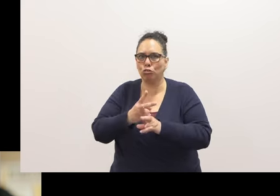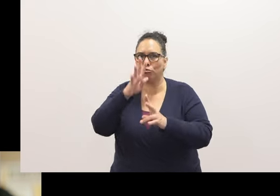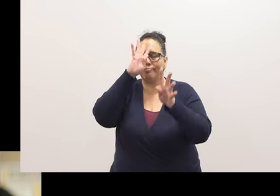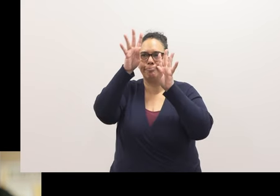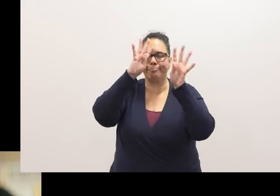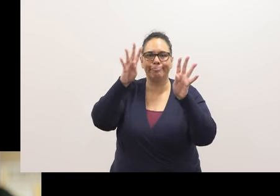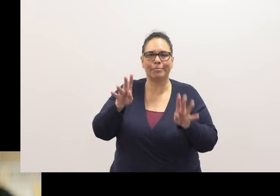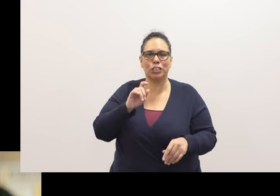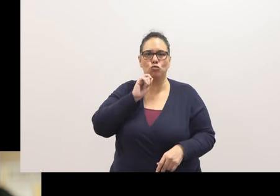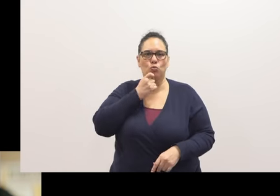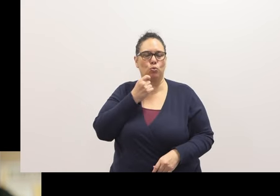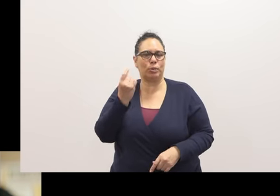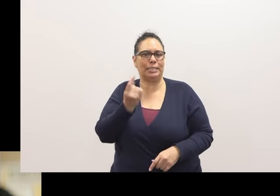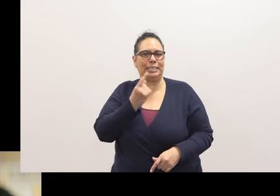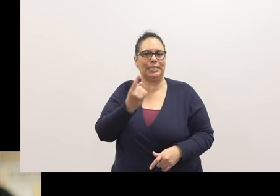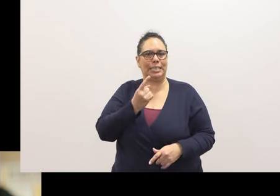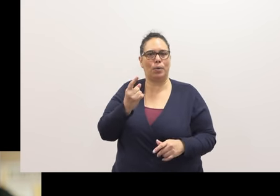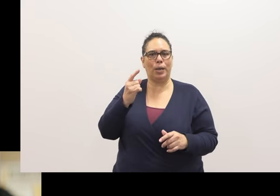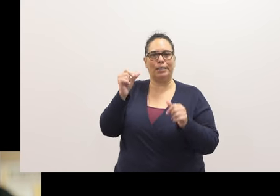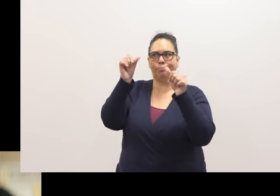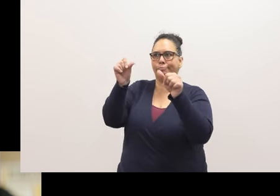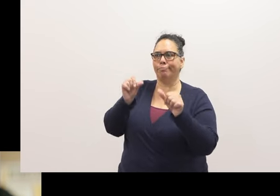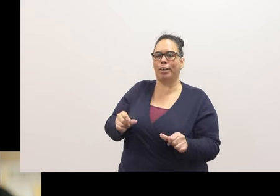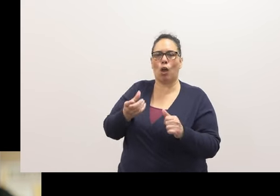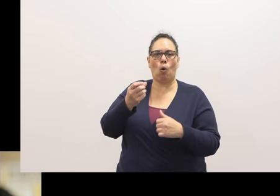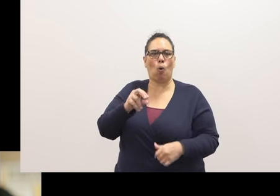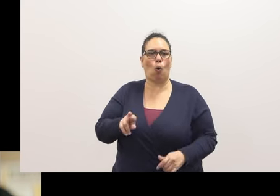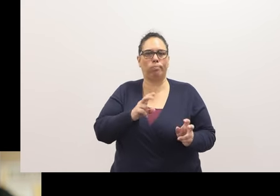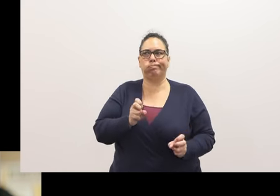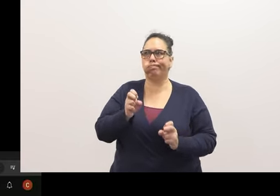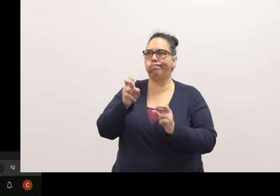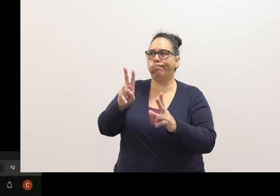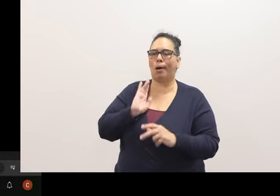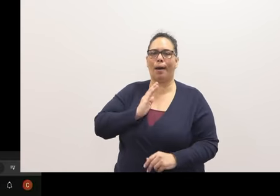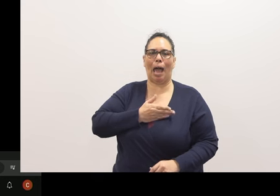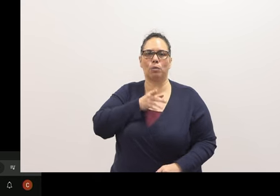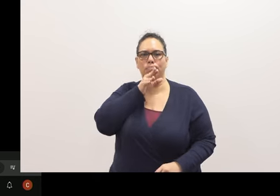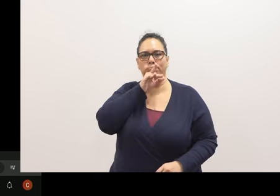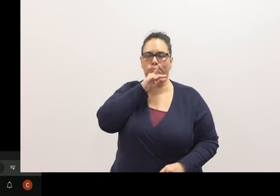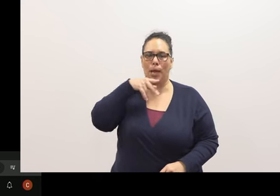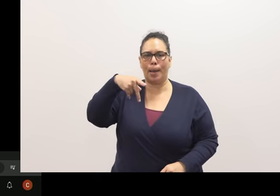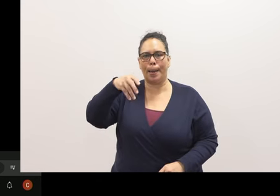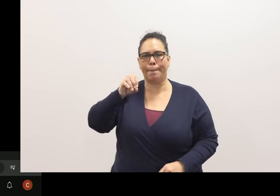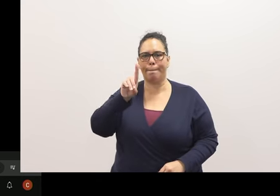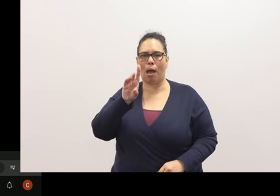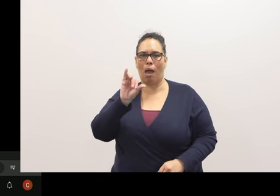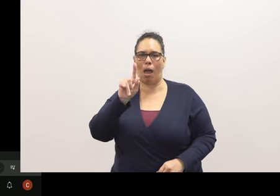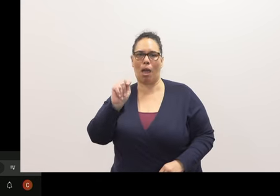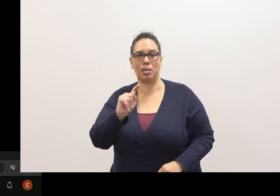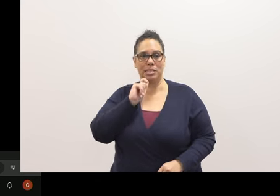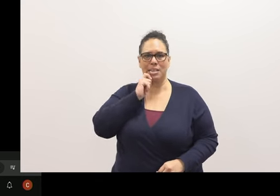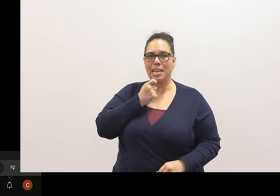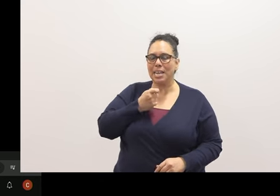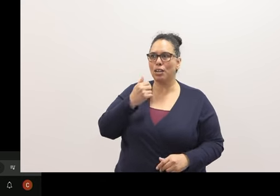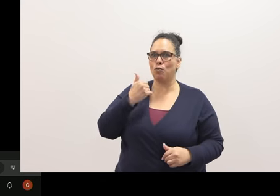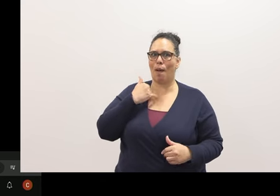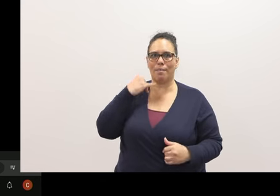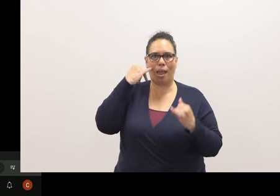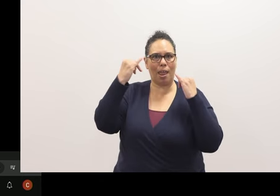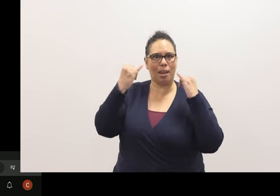cool when something gets posted or a podcast gets posted and you get to say, oh, that's me. You had the idea and it's actually out there